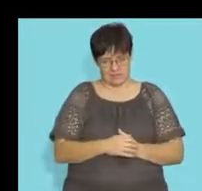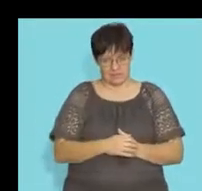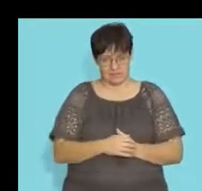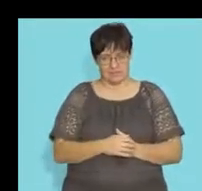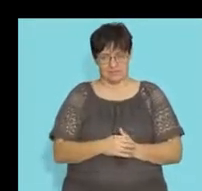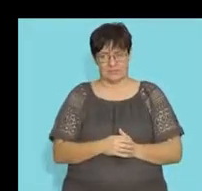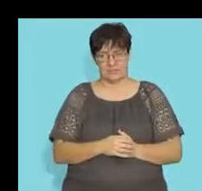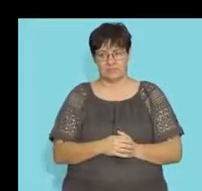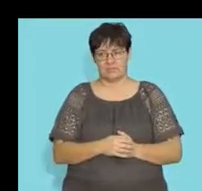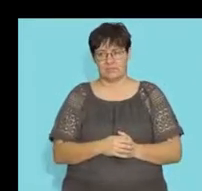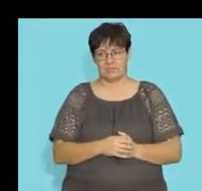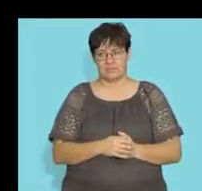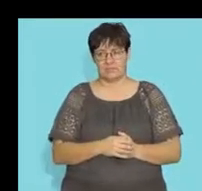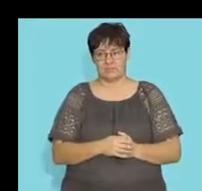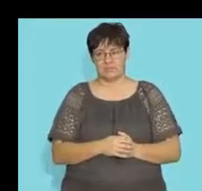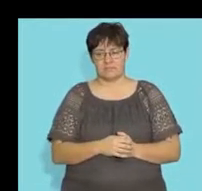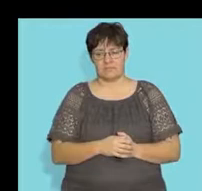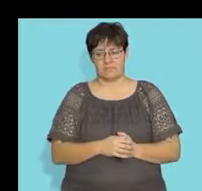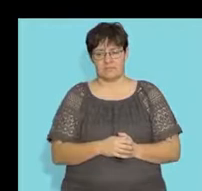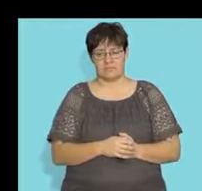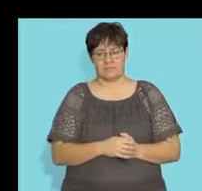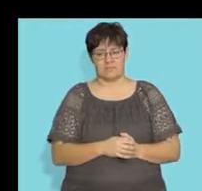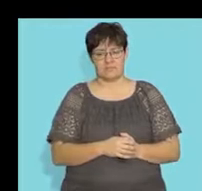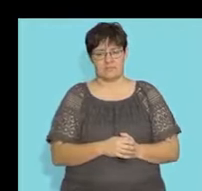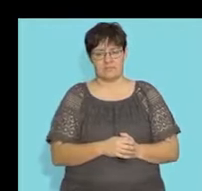salt that is formed.